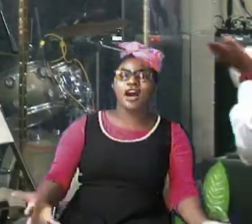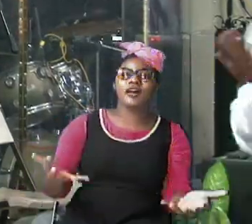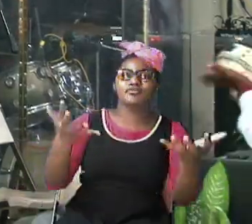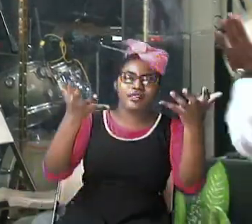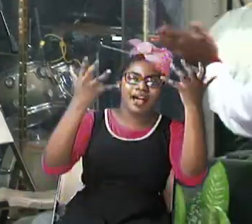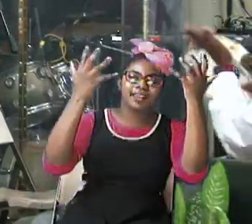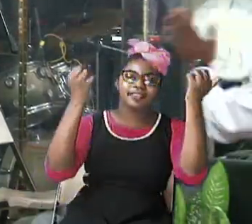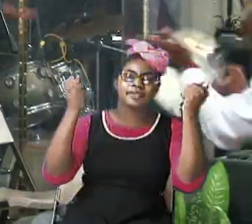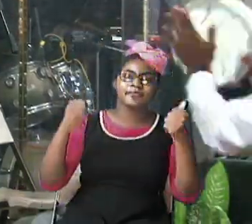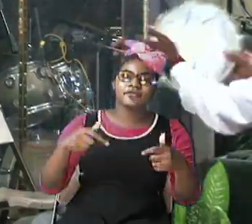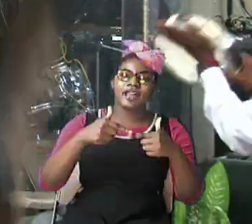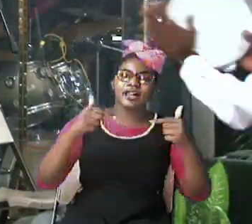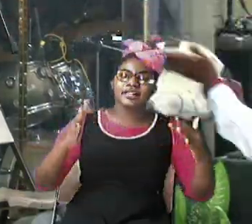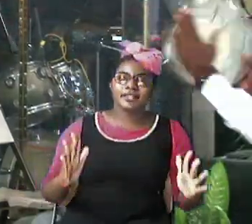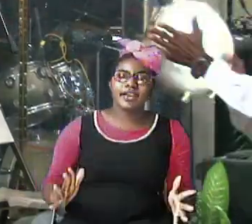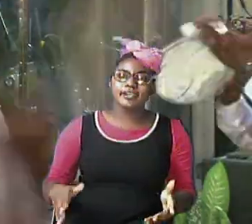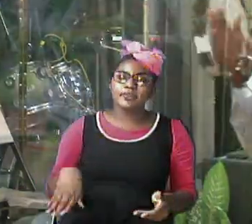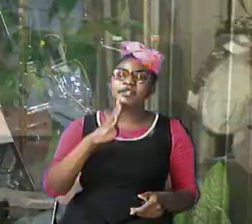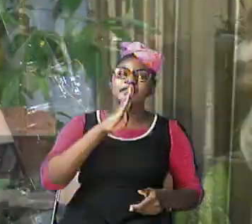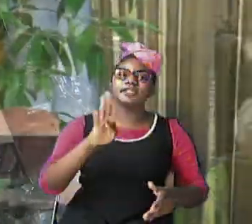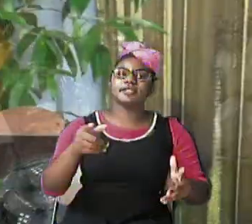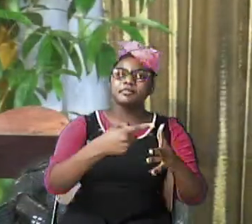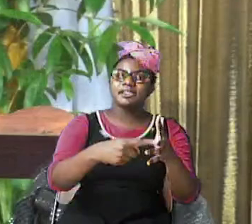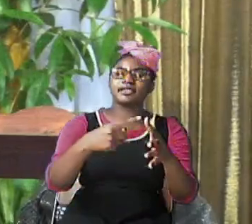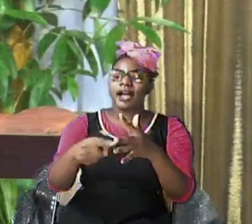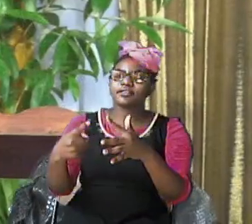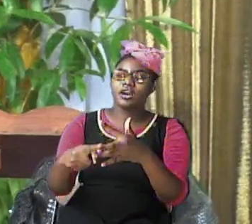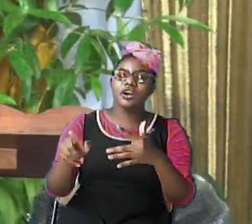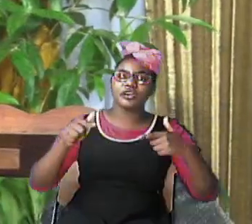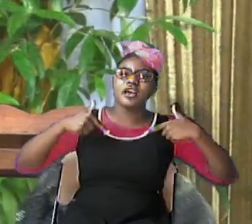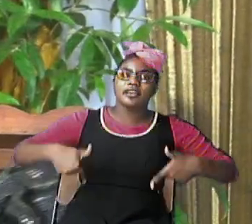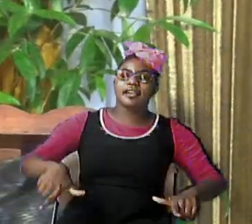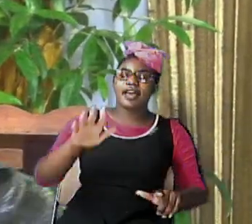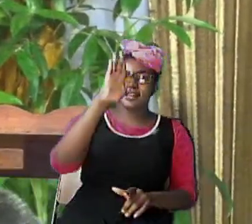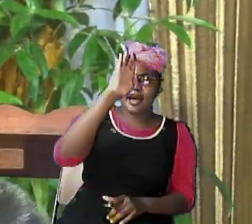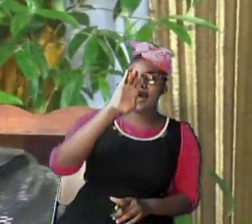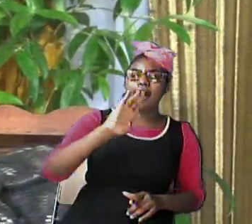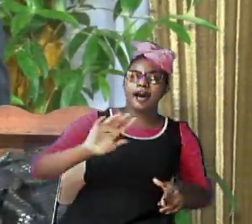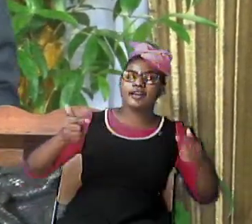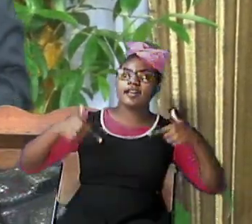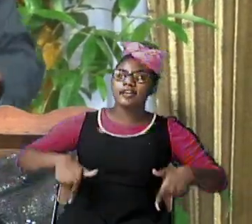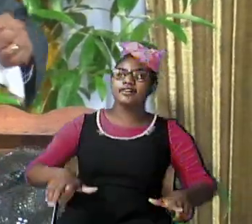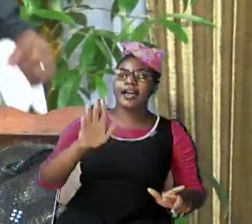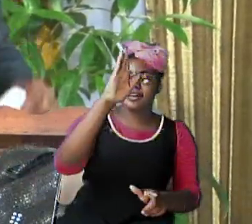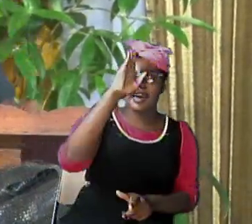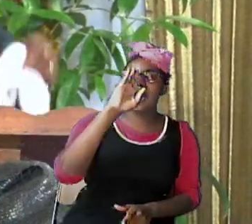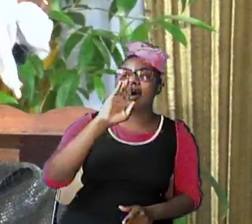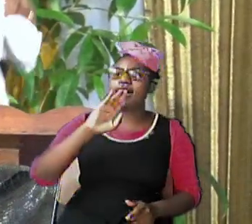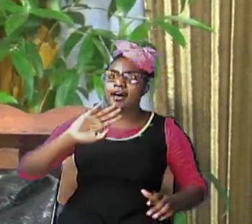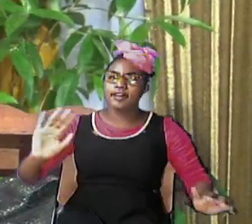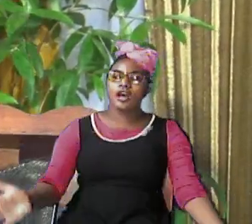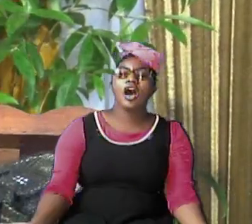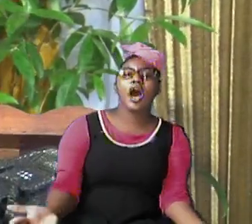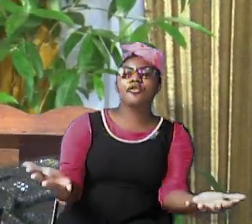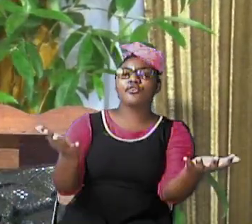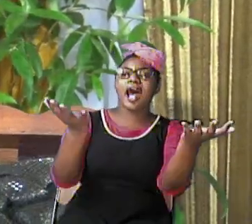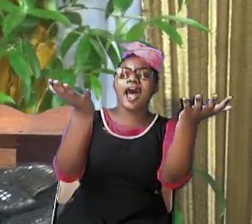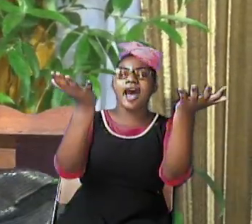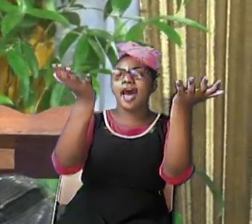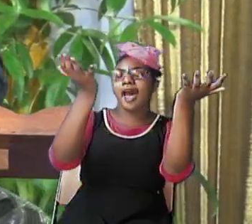God arise. And His enemies be scattered. Let God. Let God, let